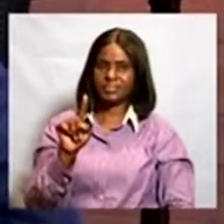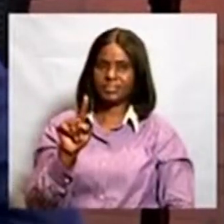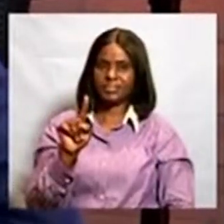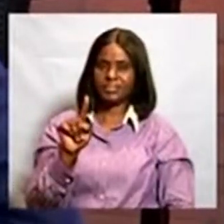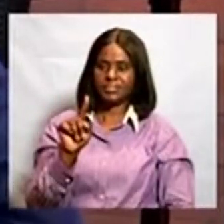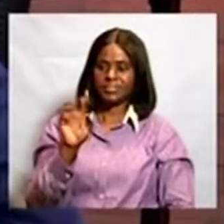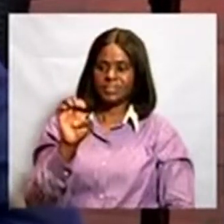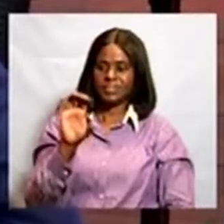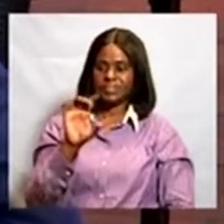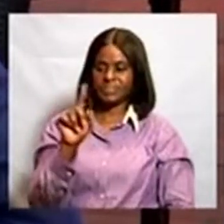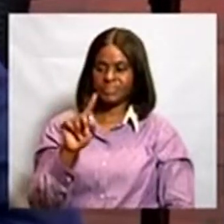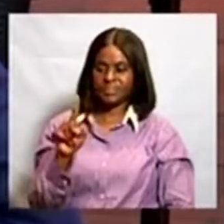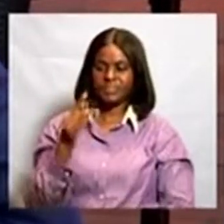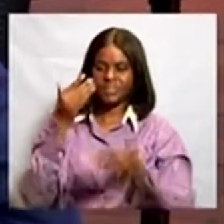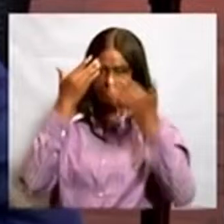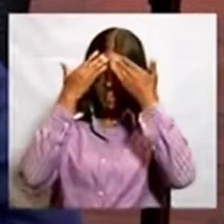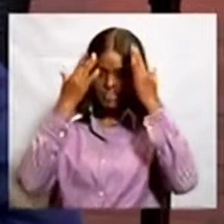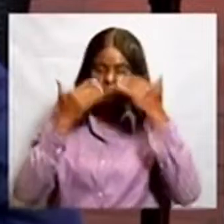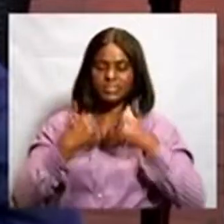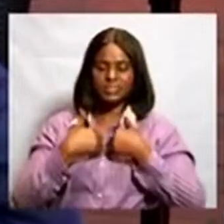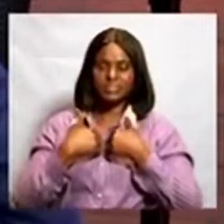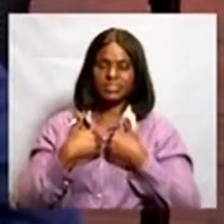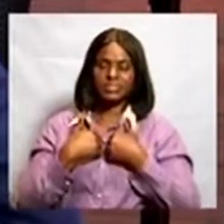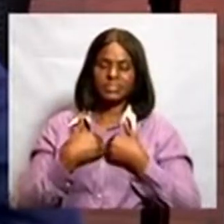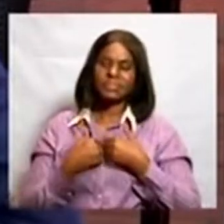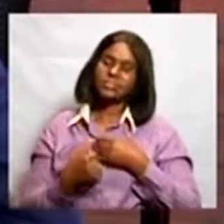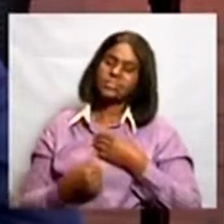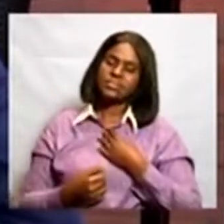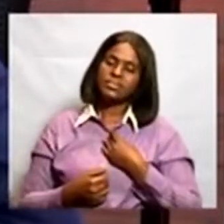the Examinations Council of Zambia.